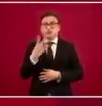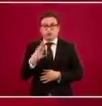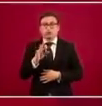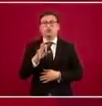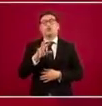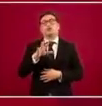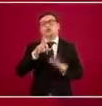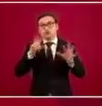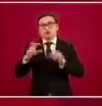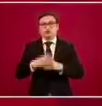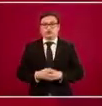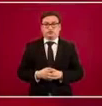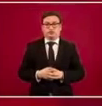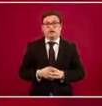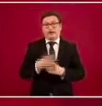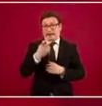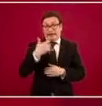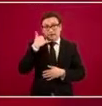Remember the number,